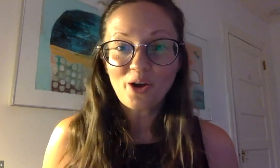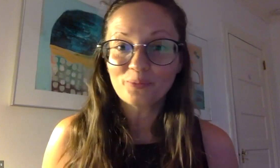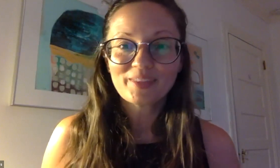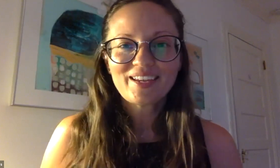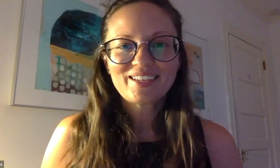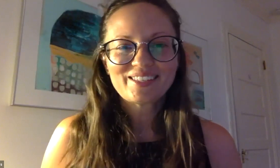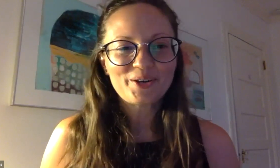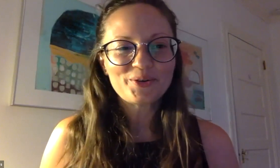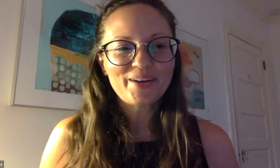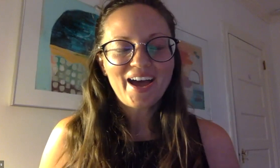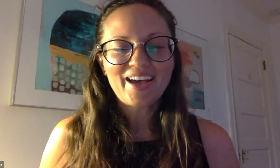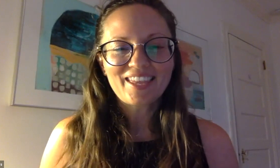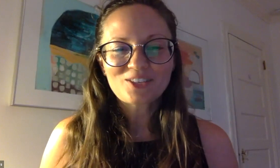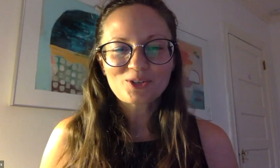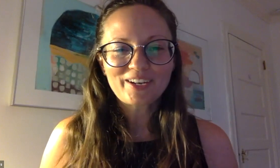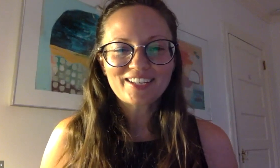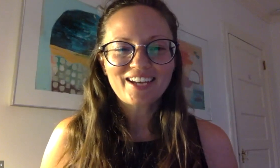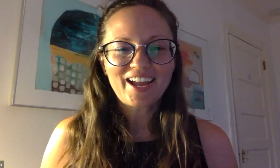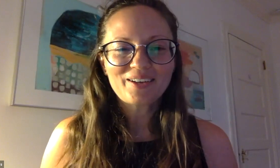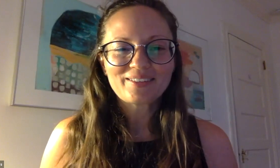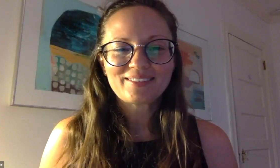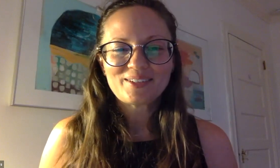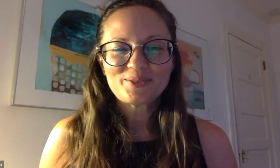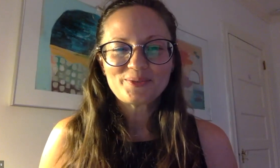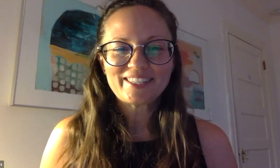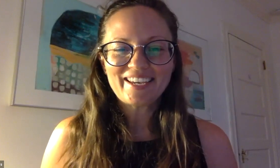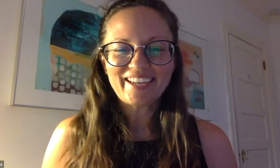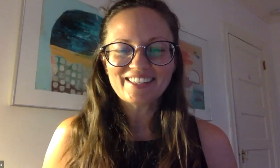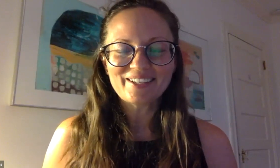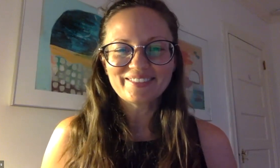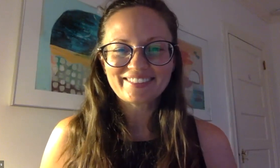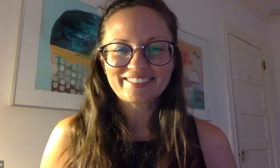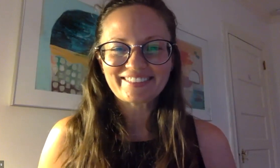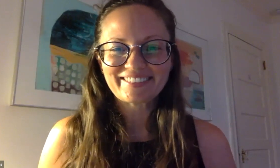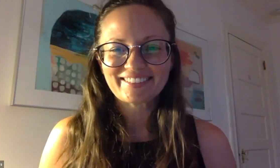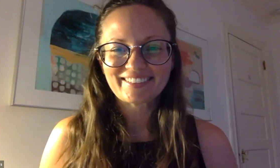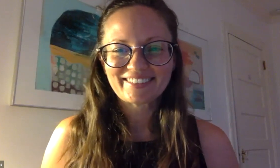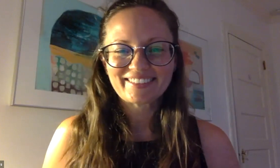your own home. So thanks for joining us tonight. We'll see you again soon.